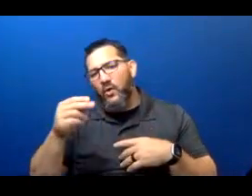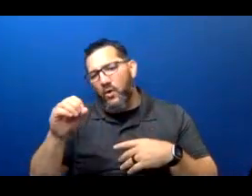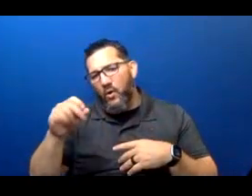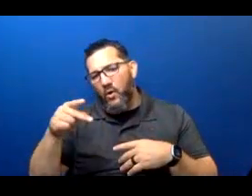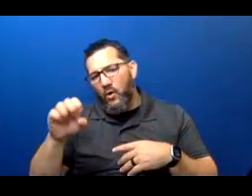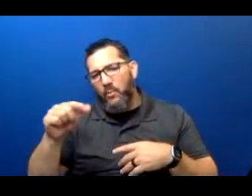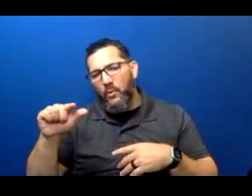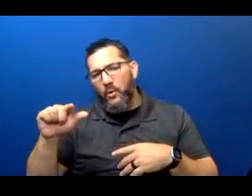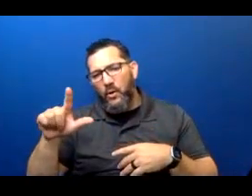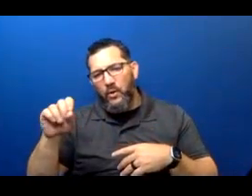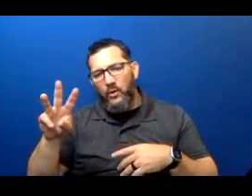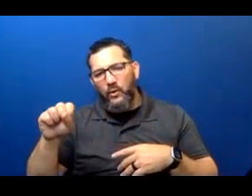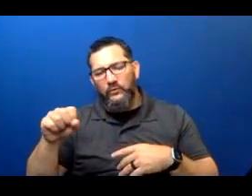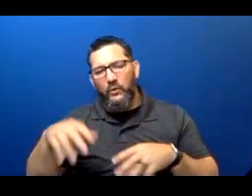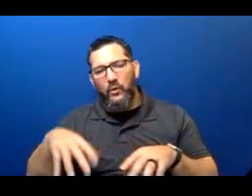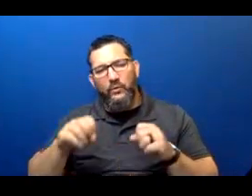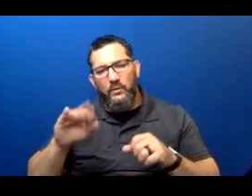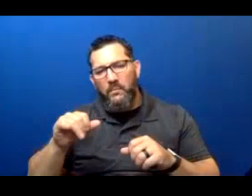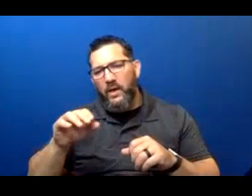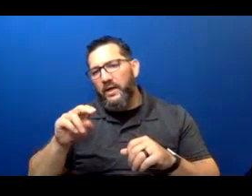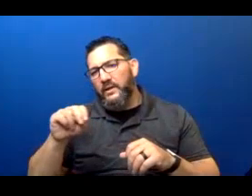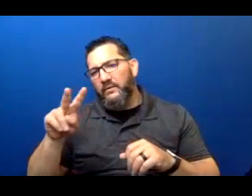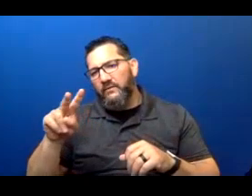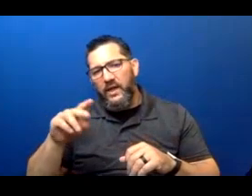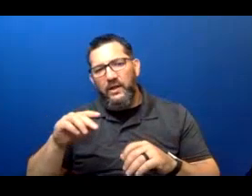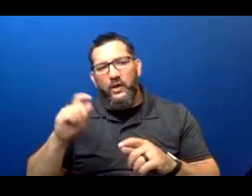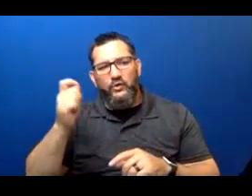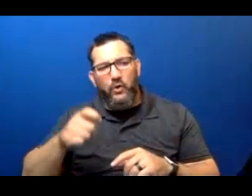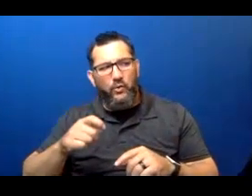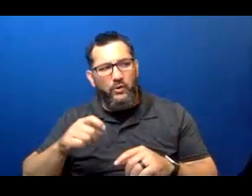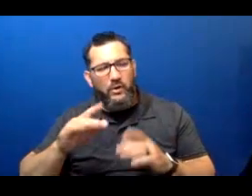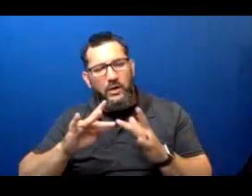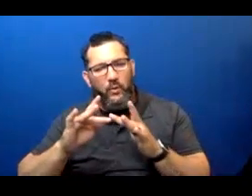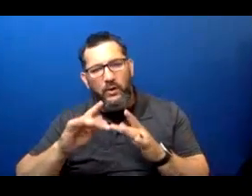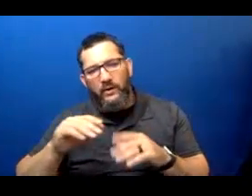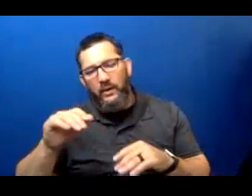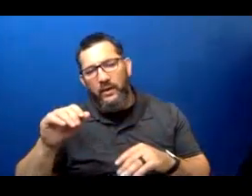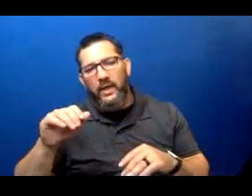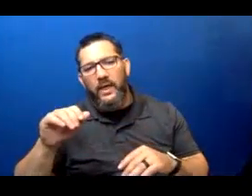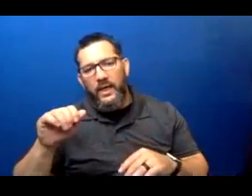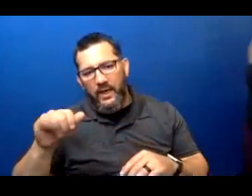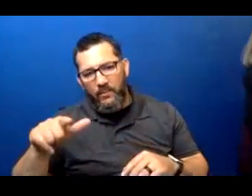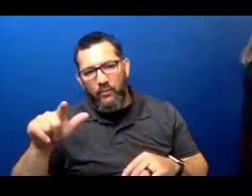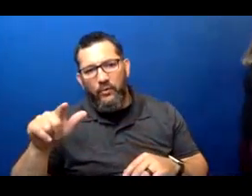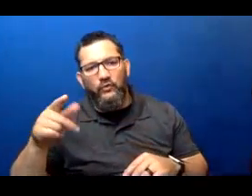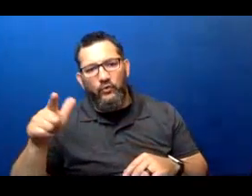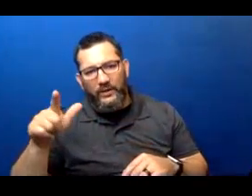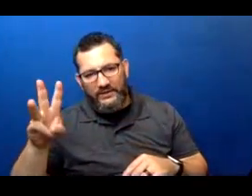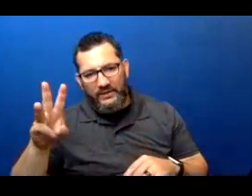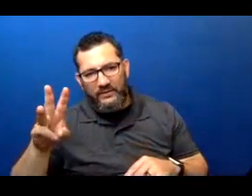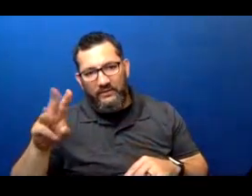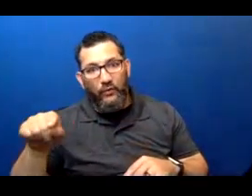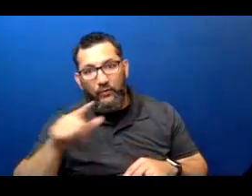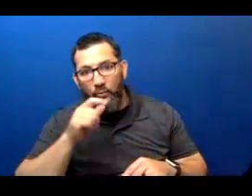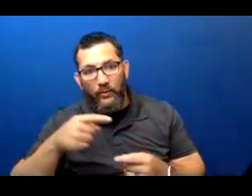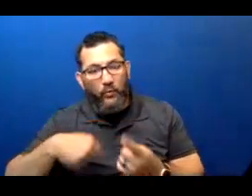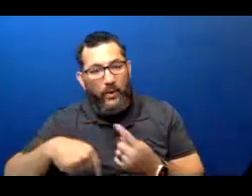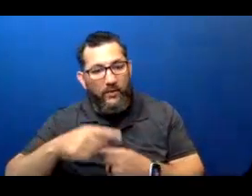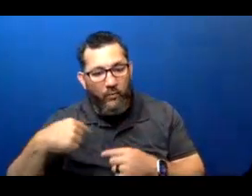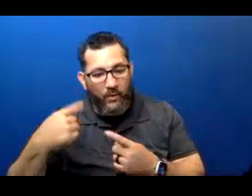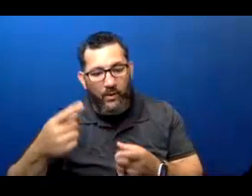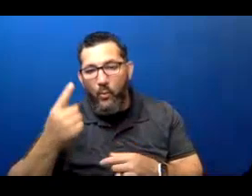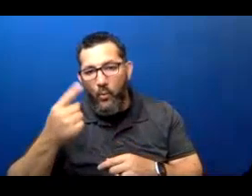and this was hosted by our Nevada Donor Network entity on April 26th. For those who have been around for a moment, one of the